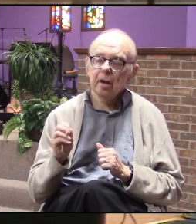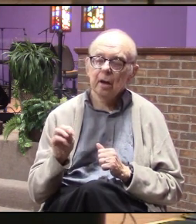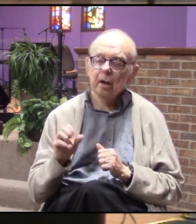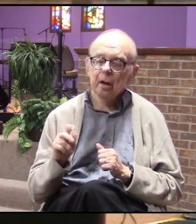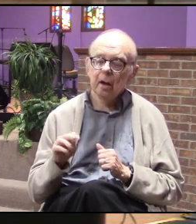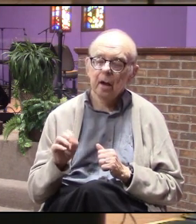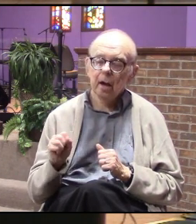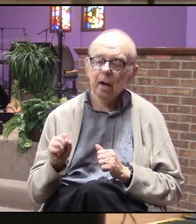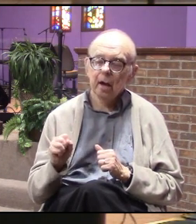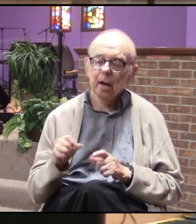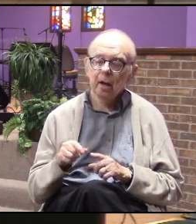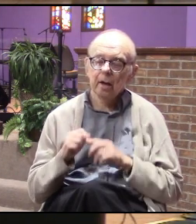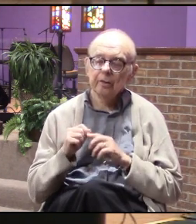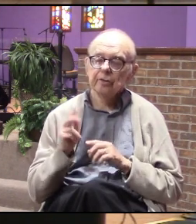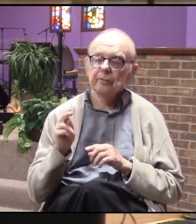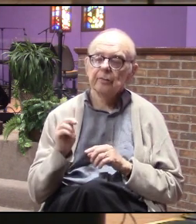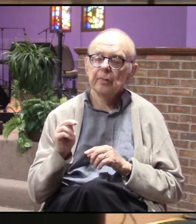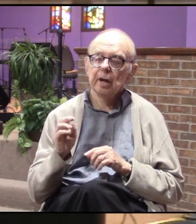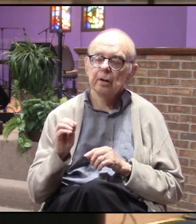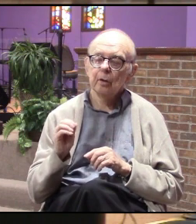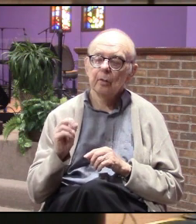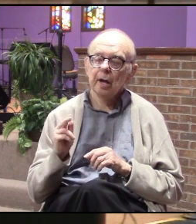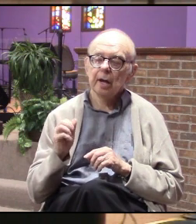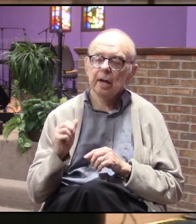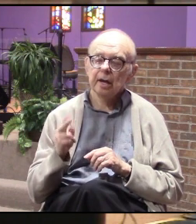Except for Noah and his family.